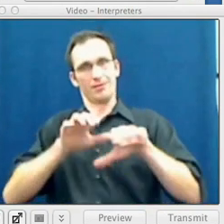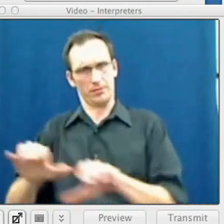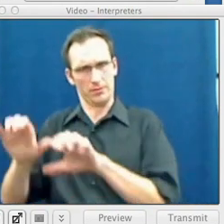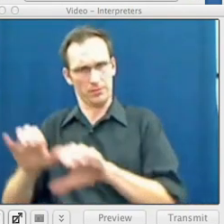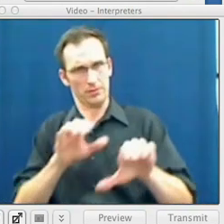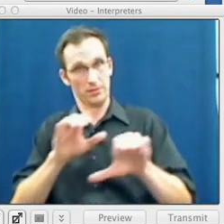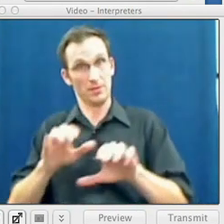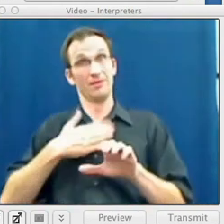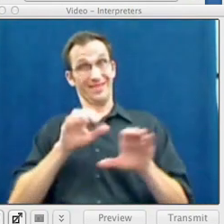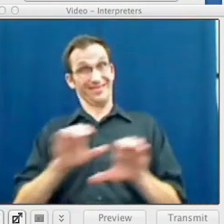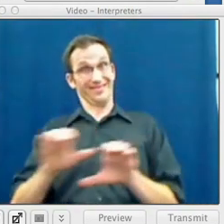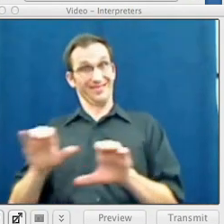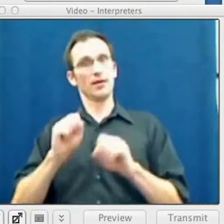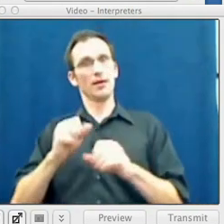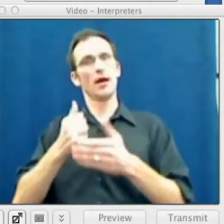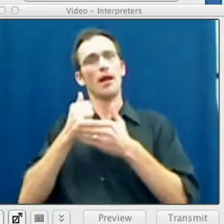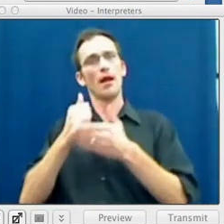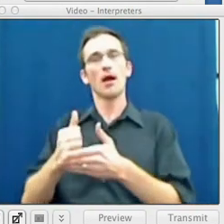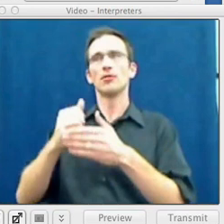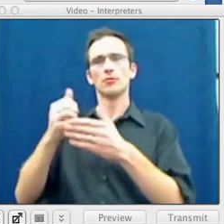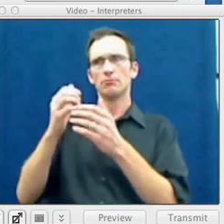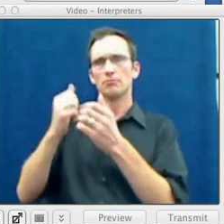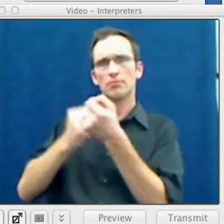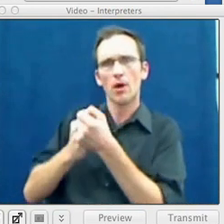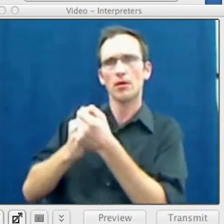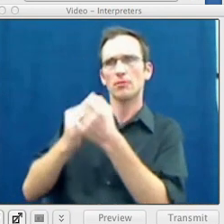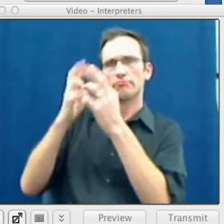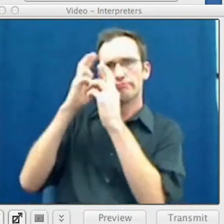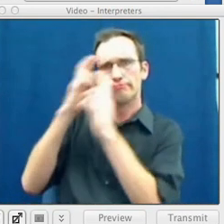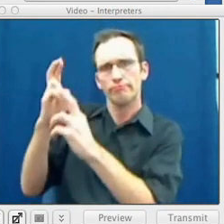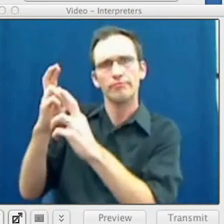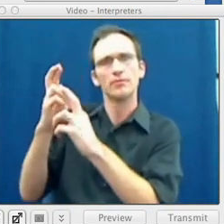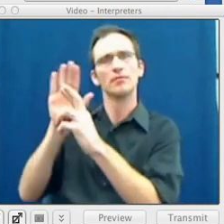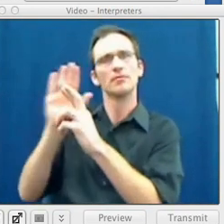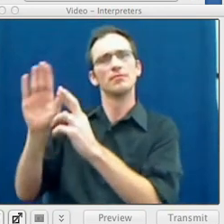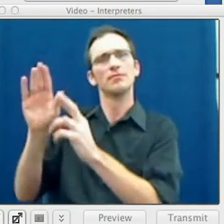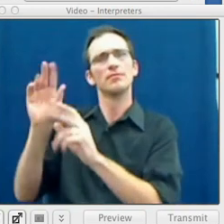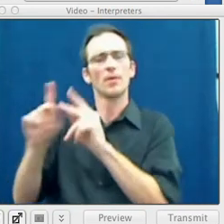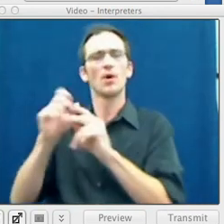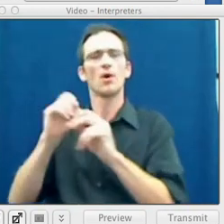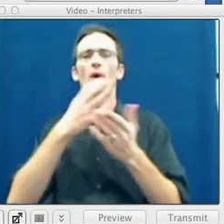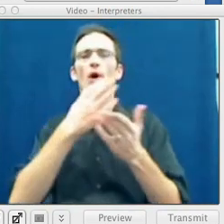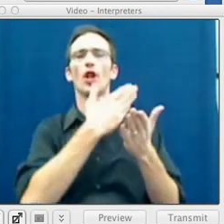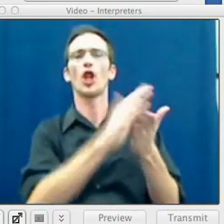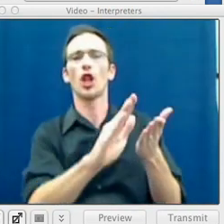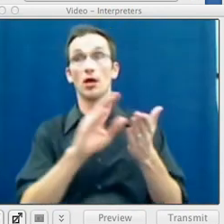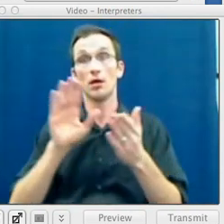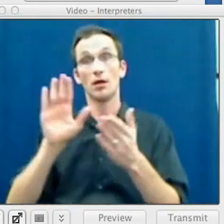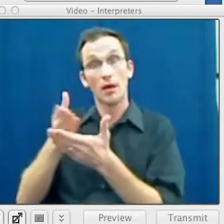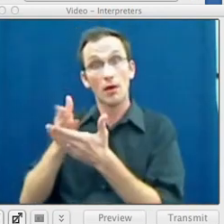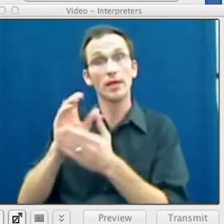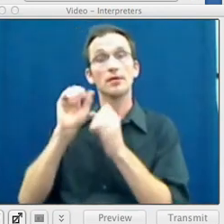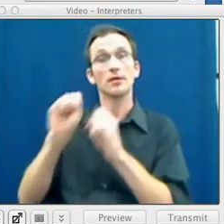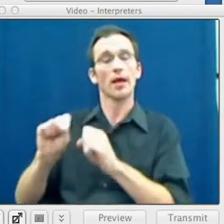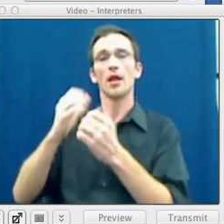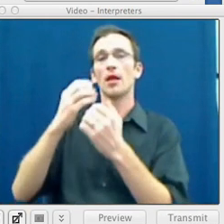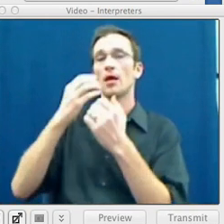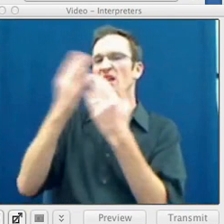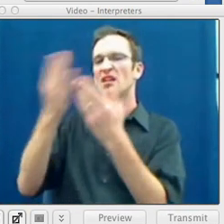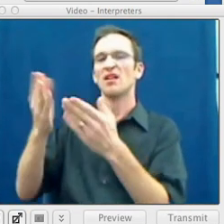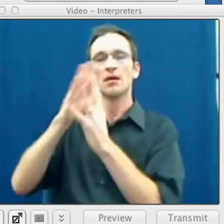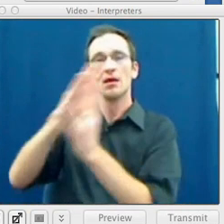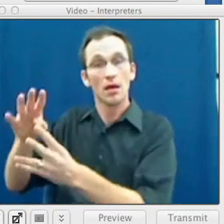of other people, can advocate or violate the rights of other people, can affirm or